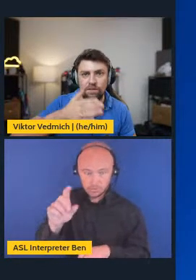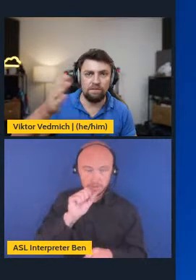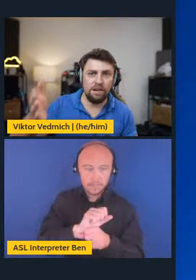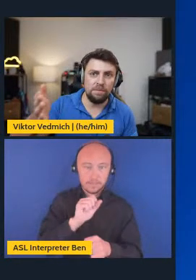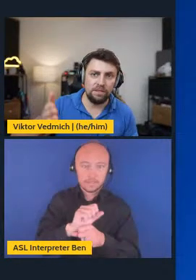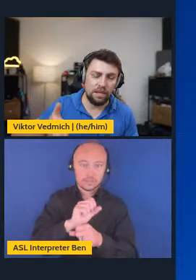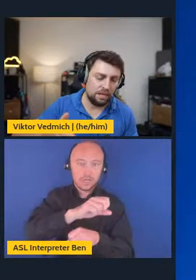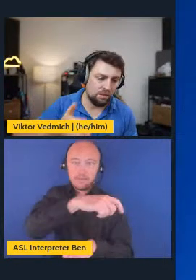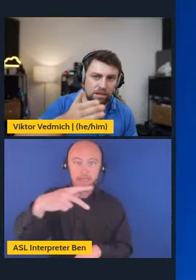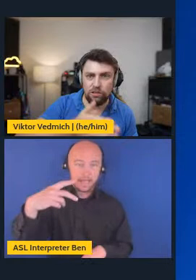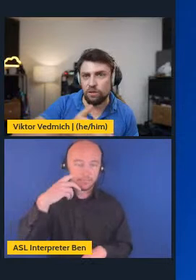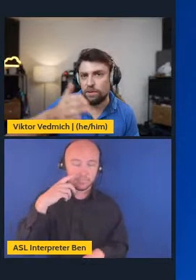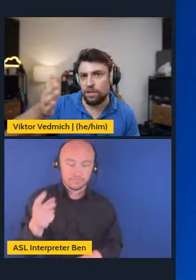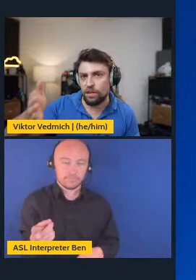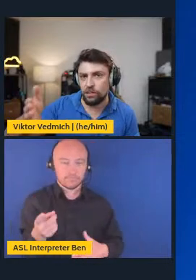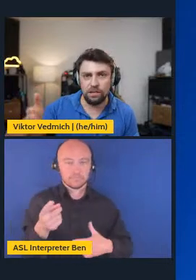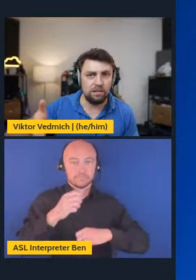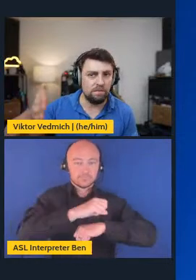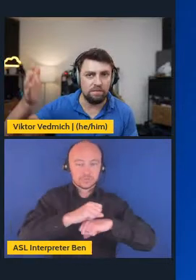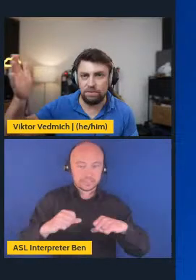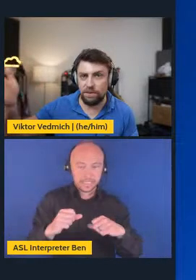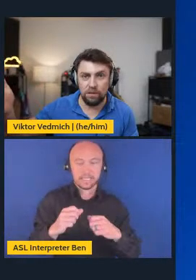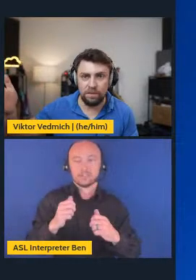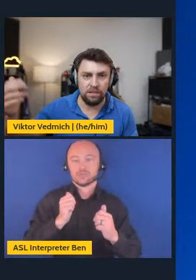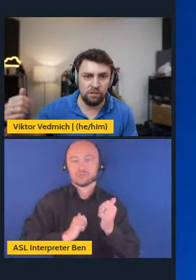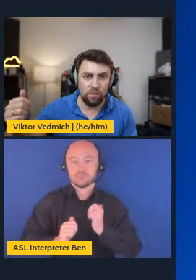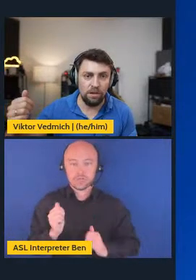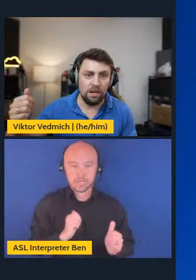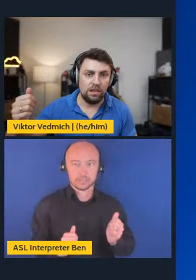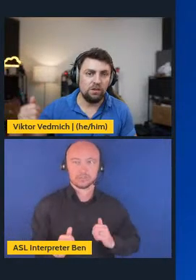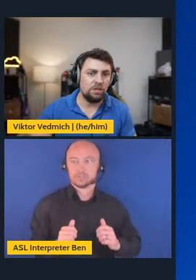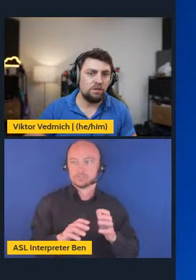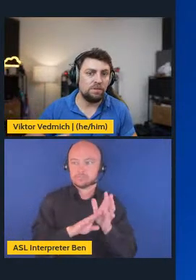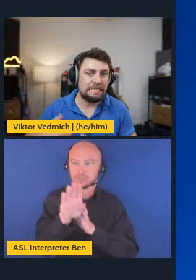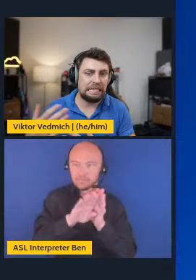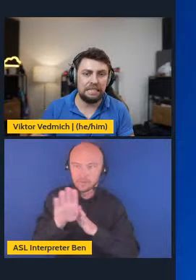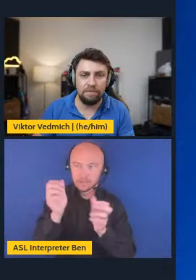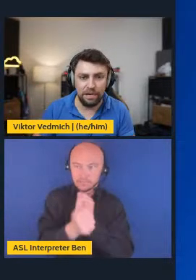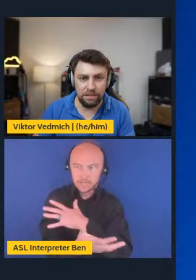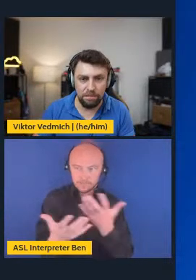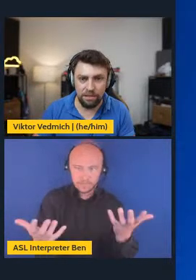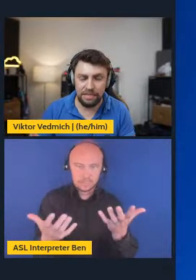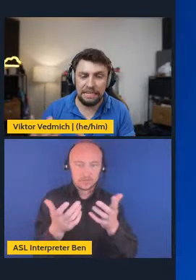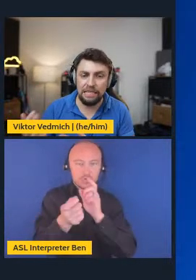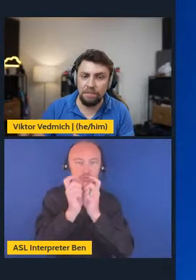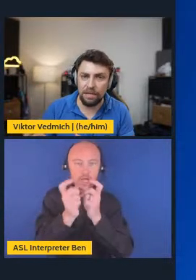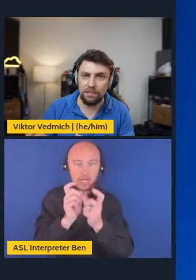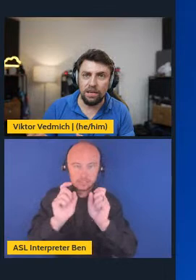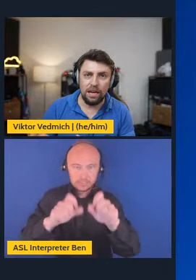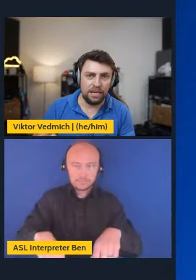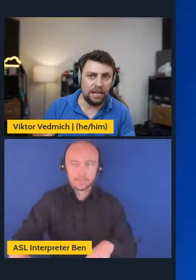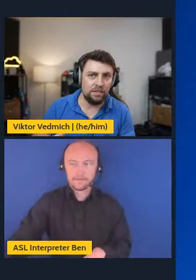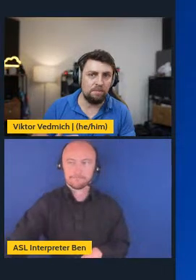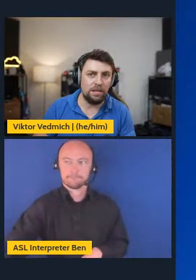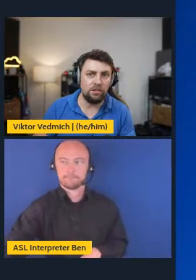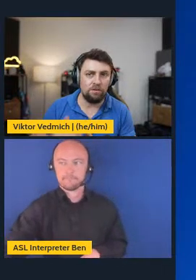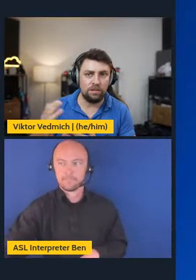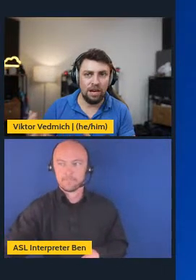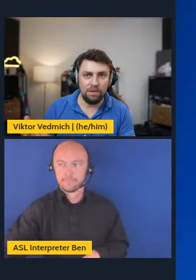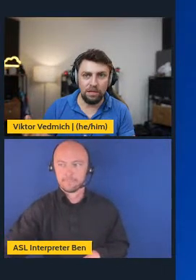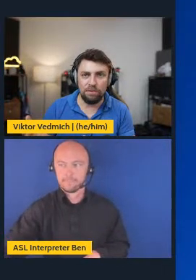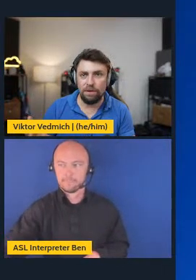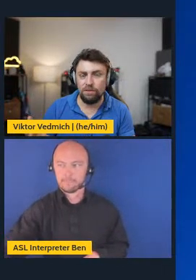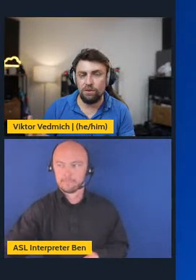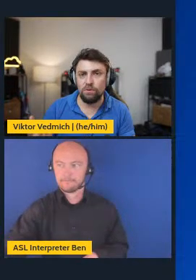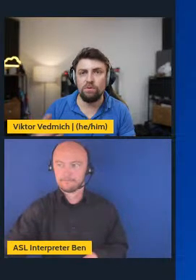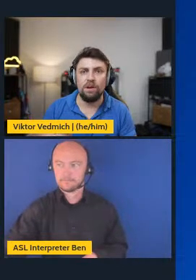different environments like staging, production, development, and so on, you can use Kustomize. But Kustomize, again, is based on YAML